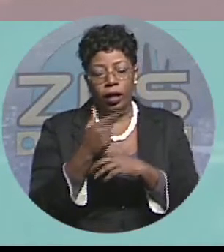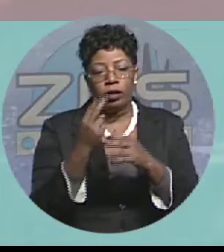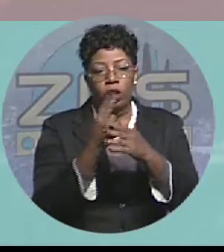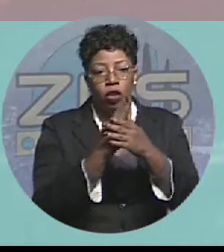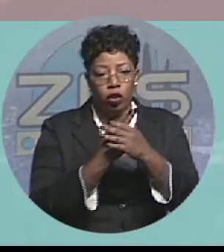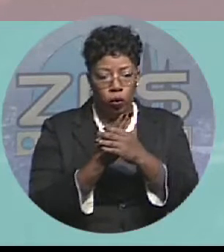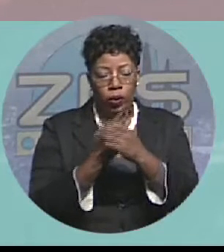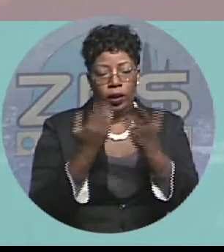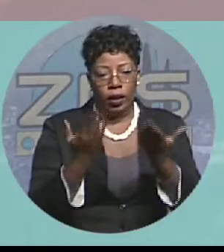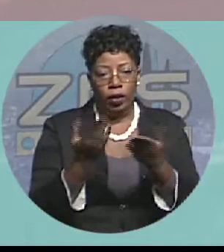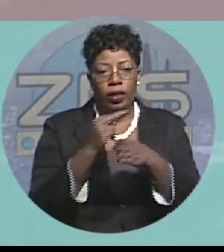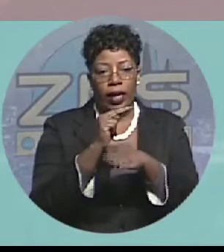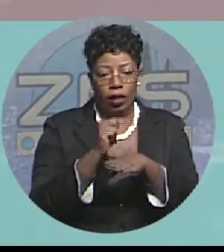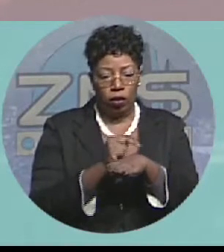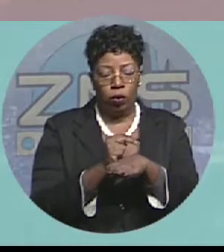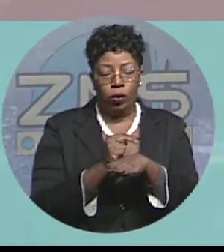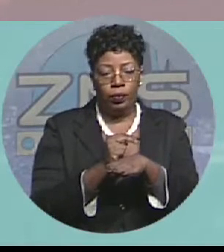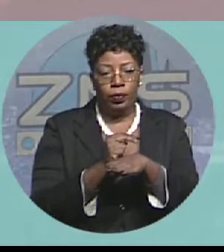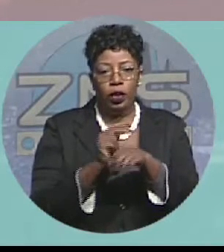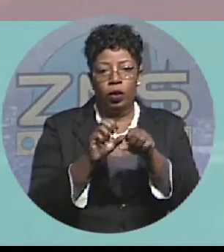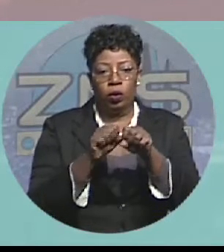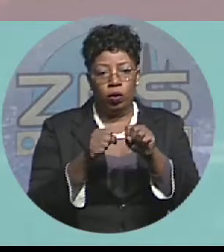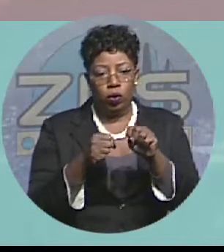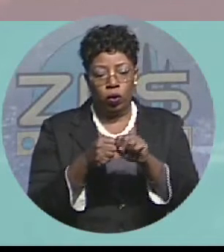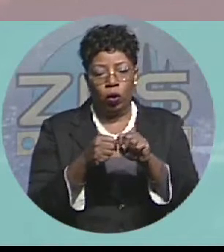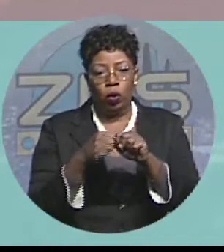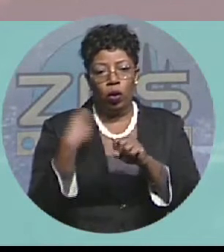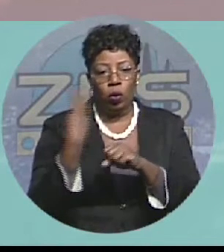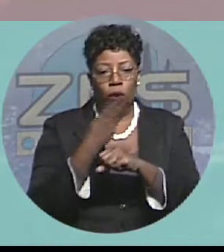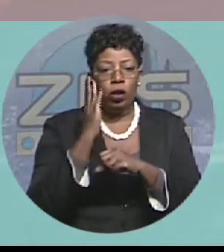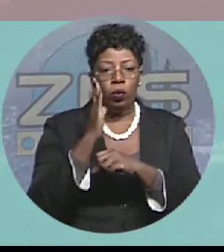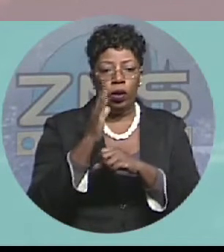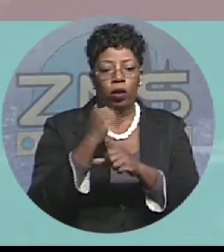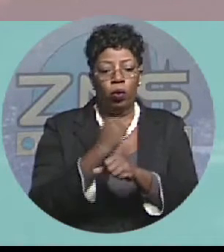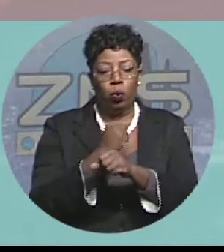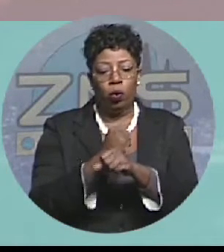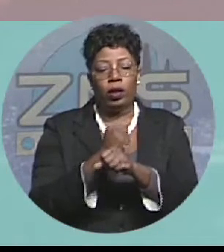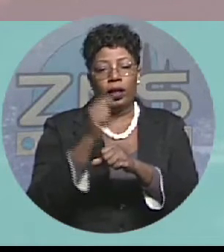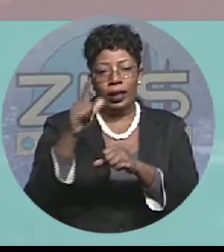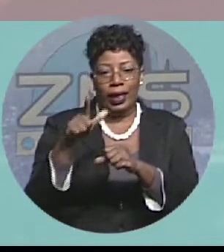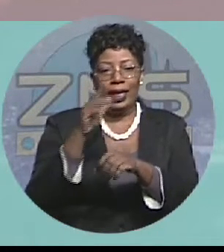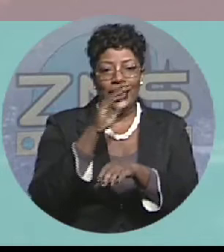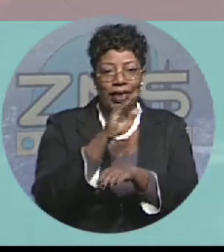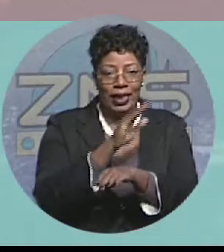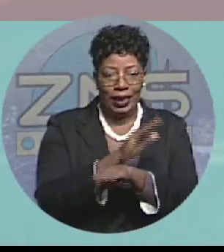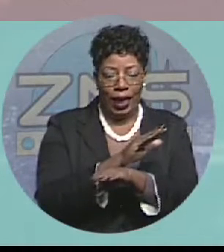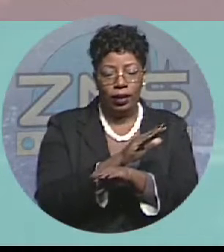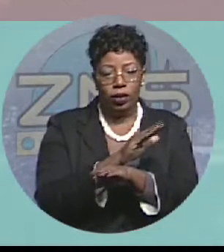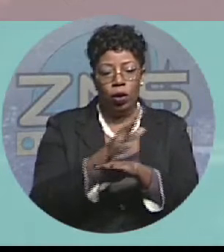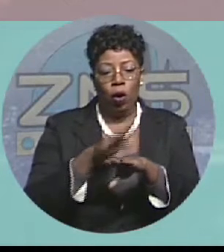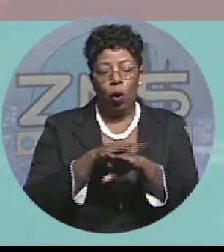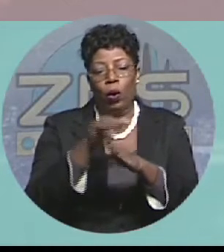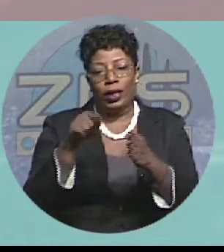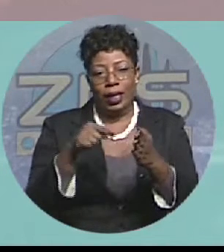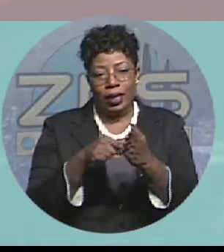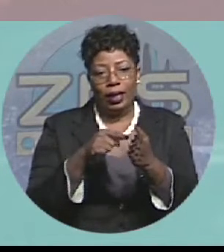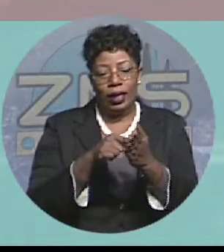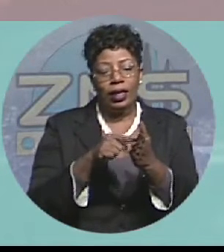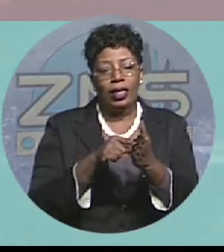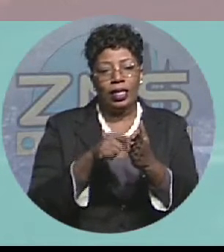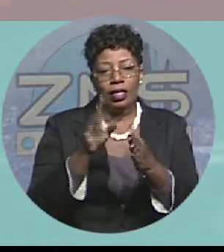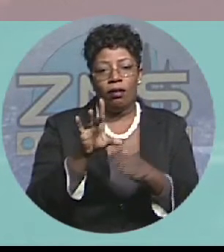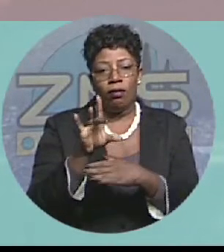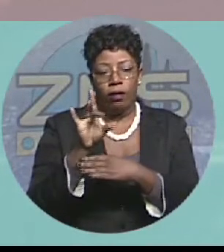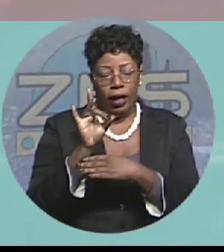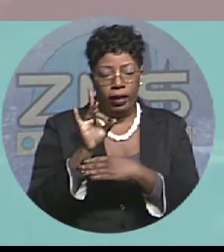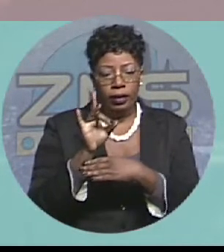out of New Providence. And so we will work well into the night on this significant discovery